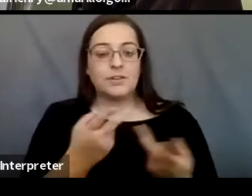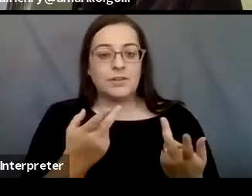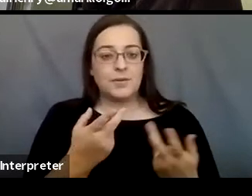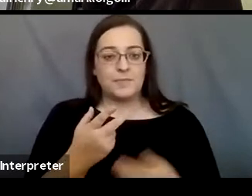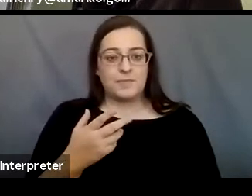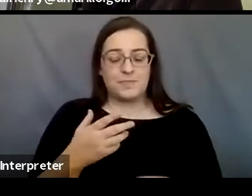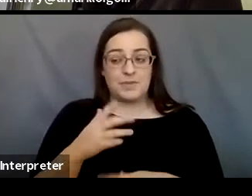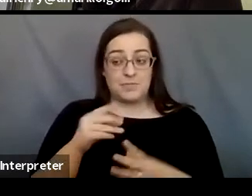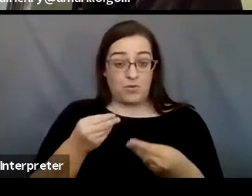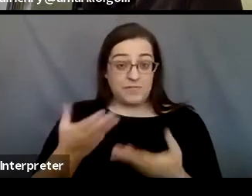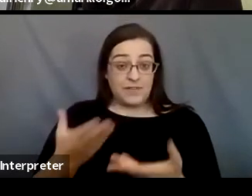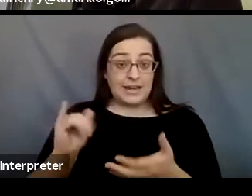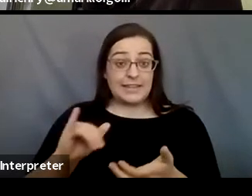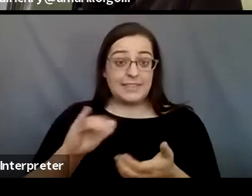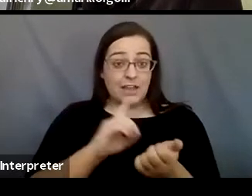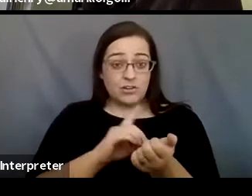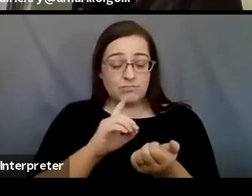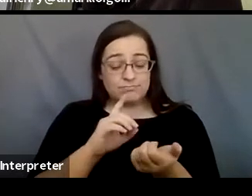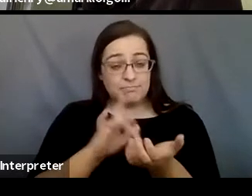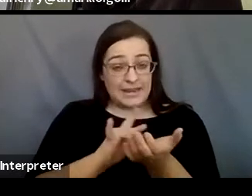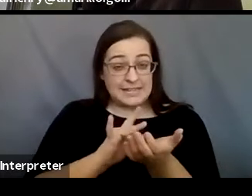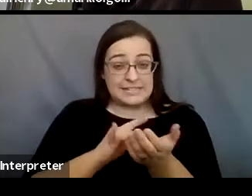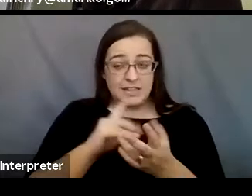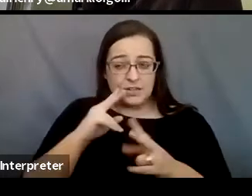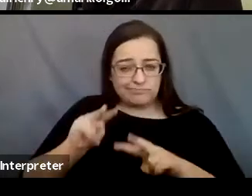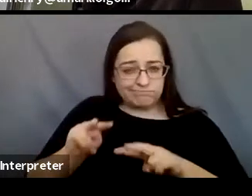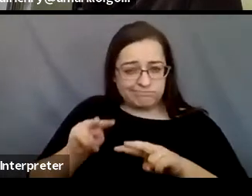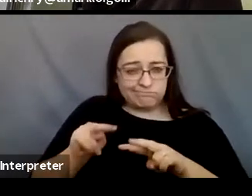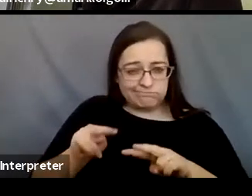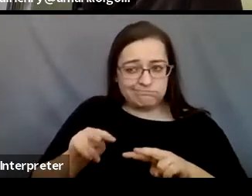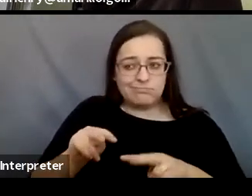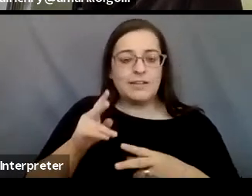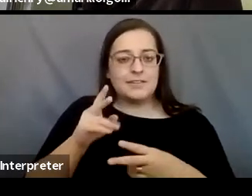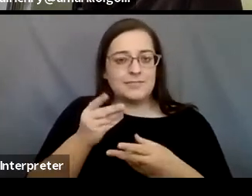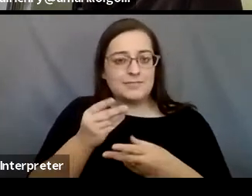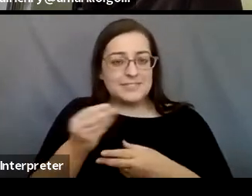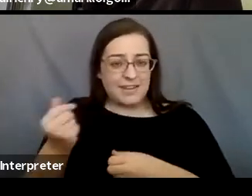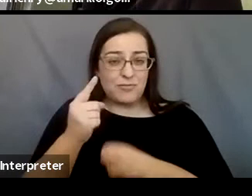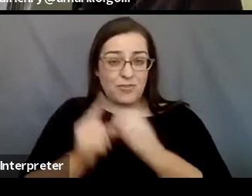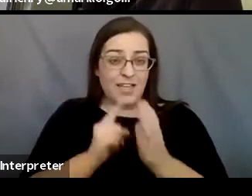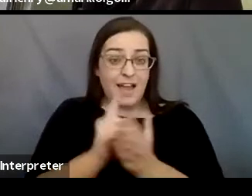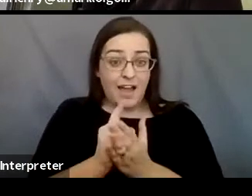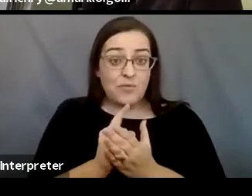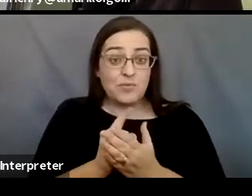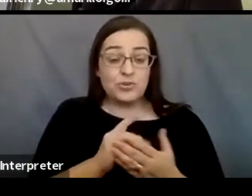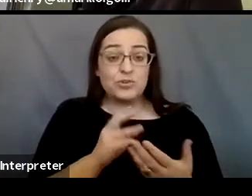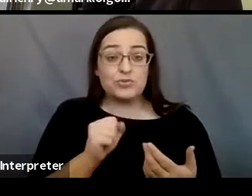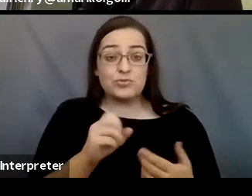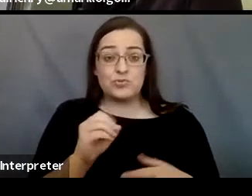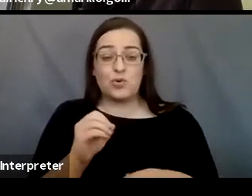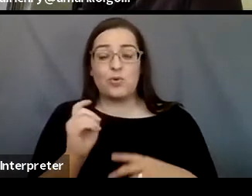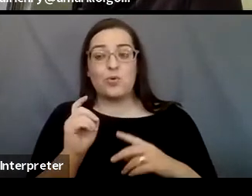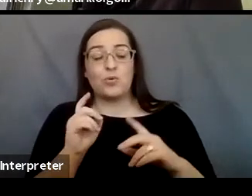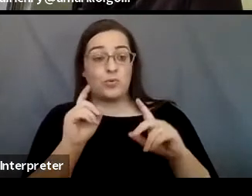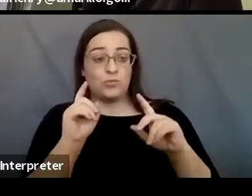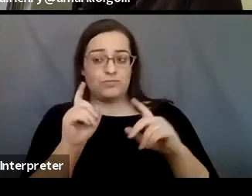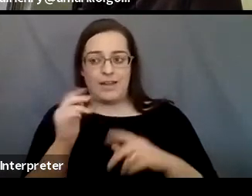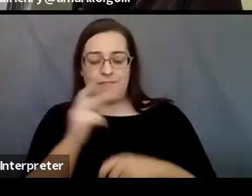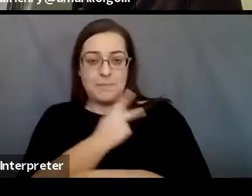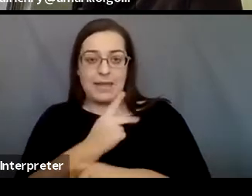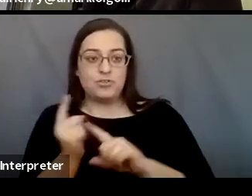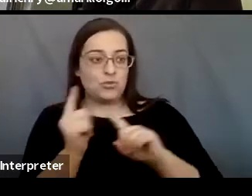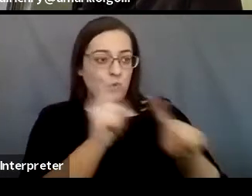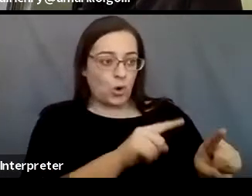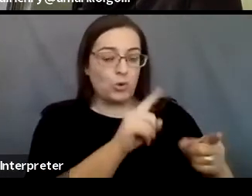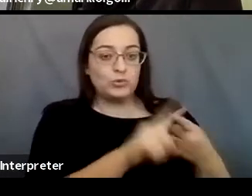of this drug and the monitoring thereafter takes several hours. So having patients do that at a location where we're trying to take care of those